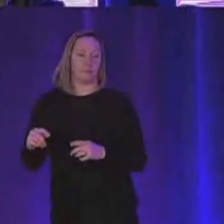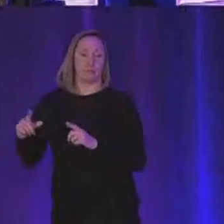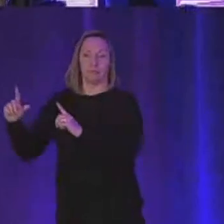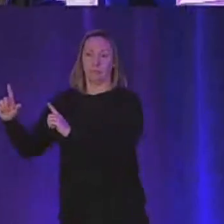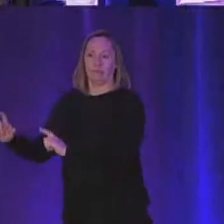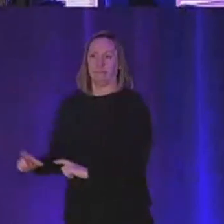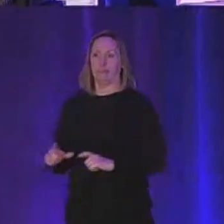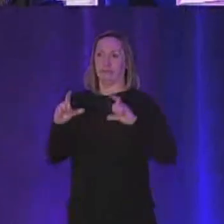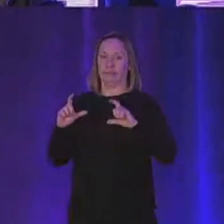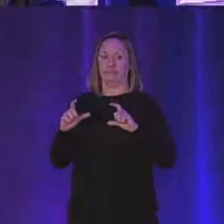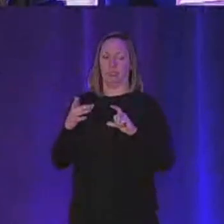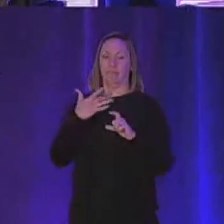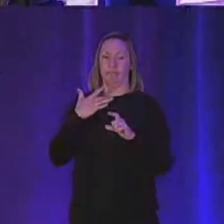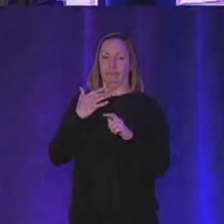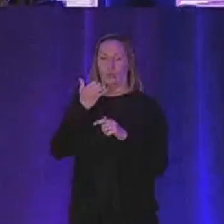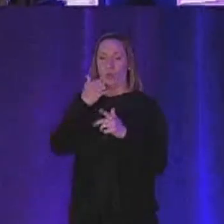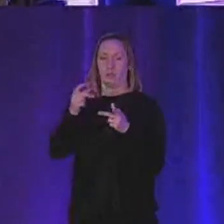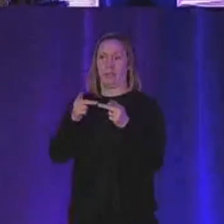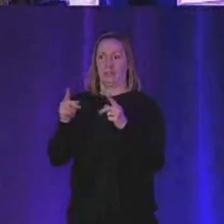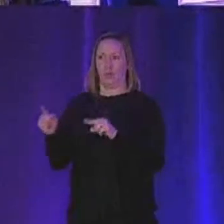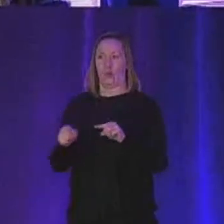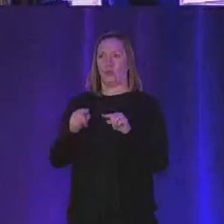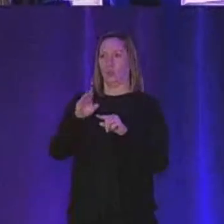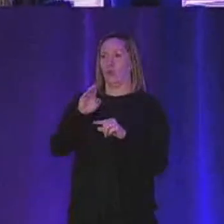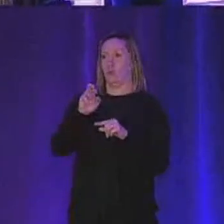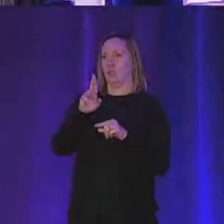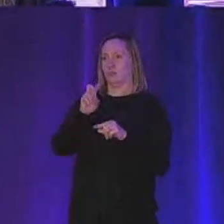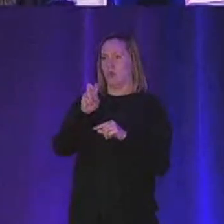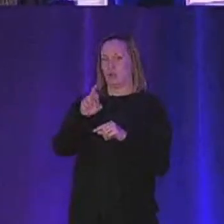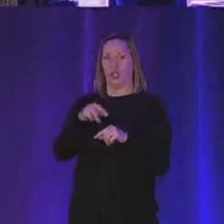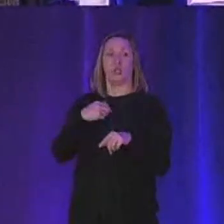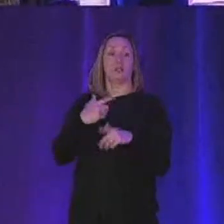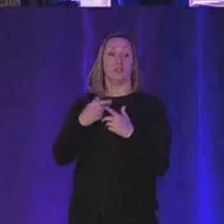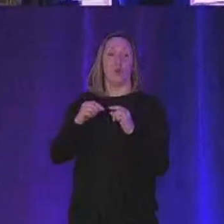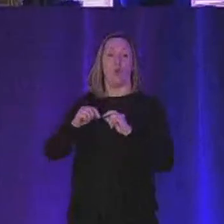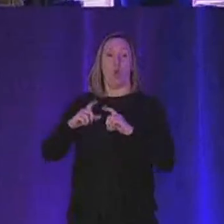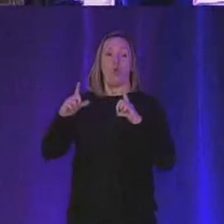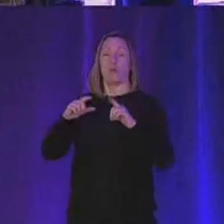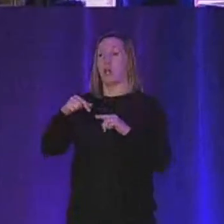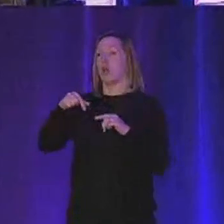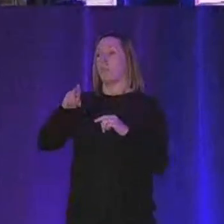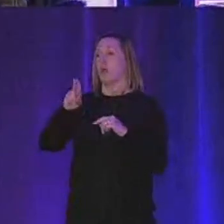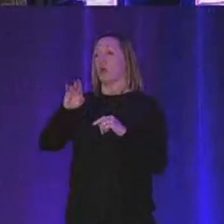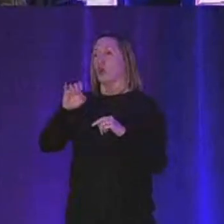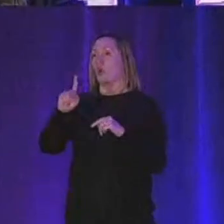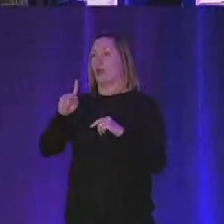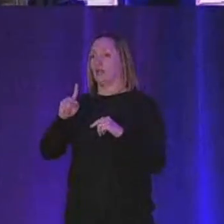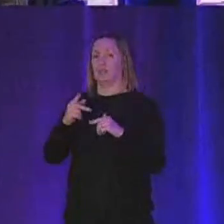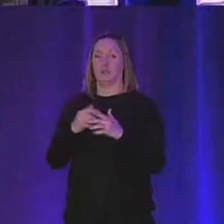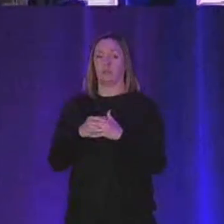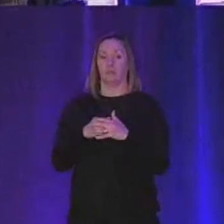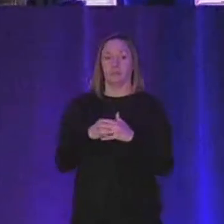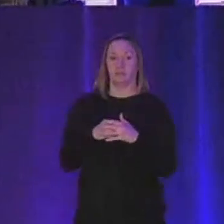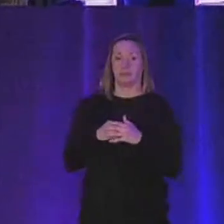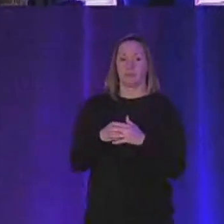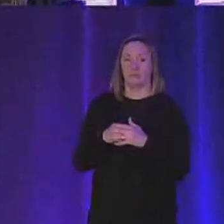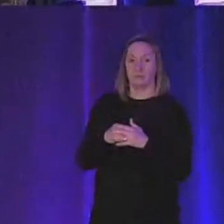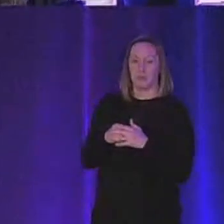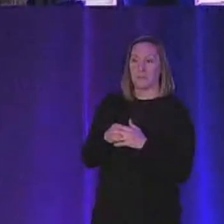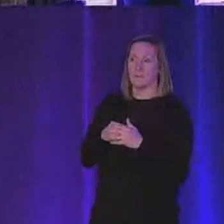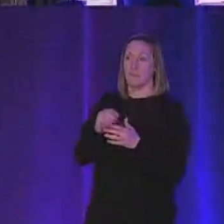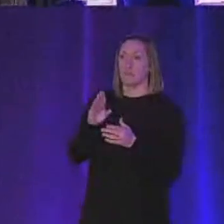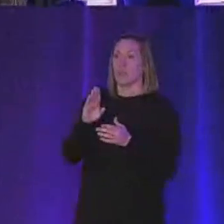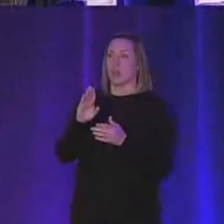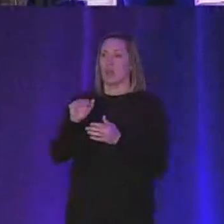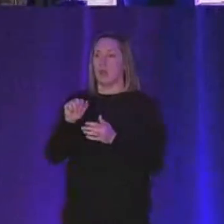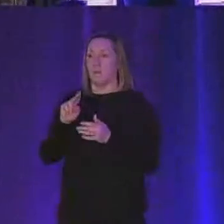here. Nope, wrong place. Come to the browser. And what we'll do is we'll just open up Quick right here. So if we go to bundle size, Quick, and I will